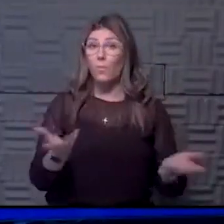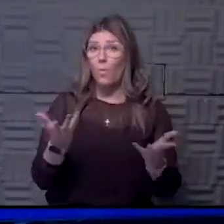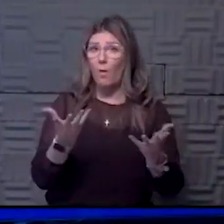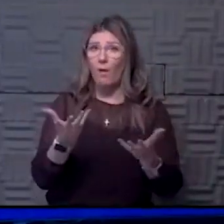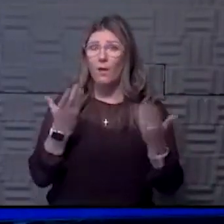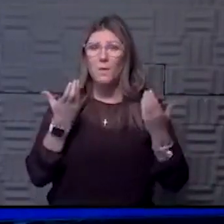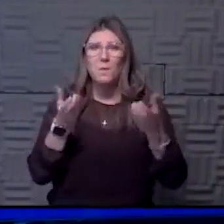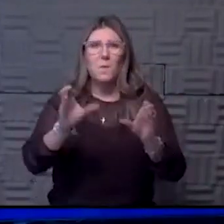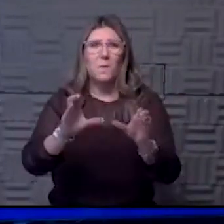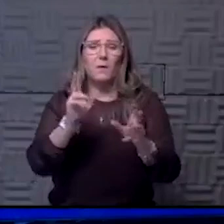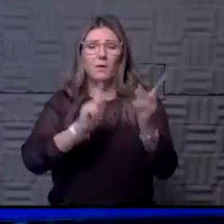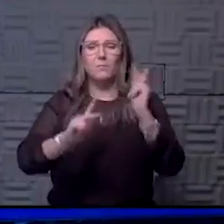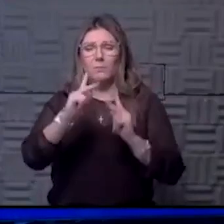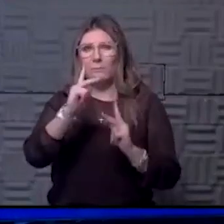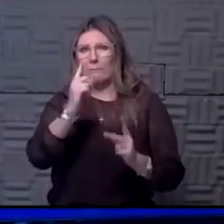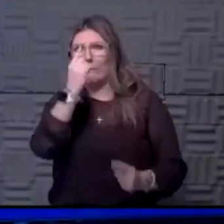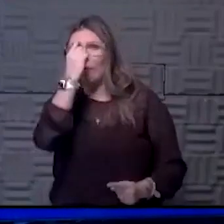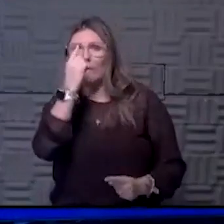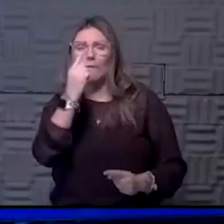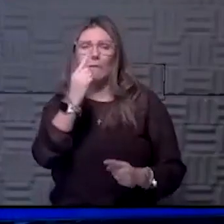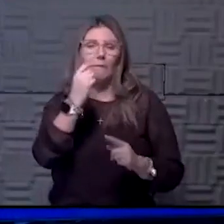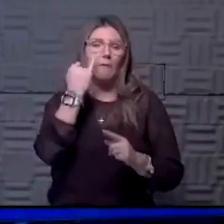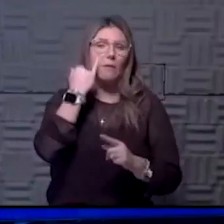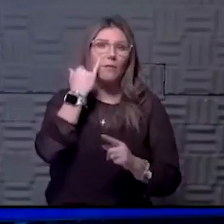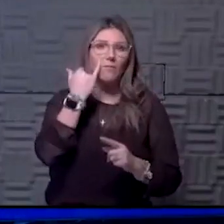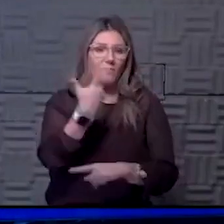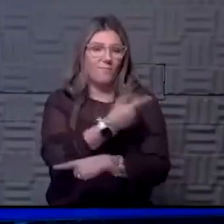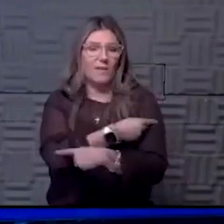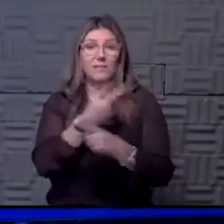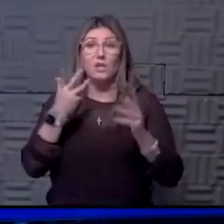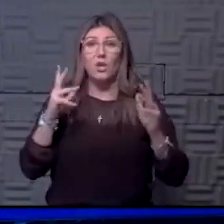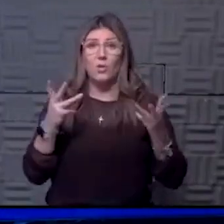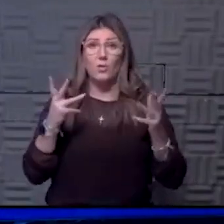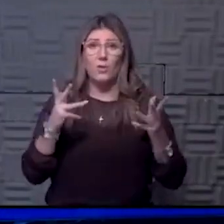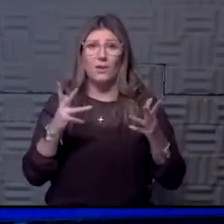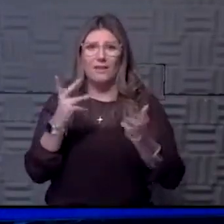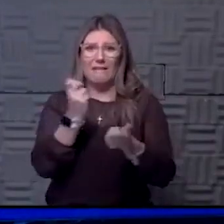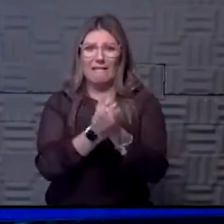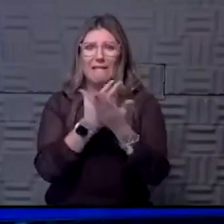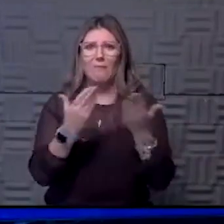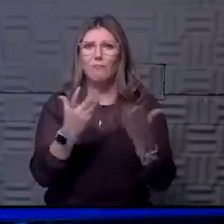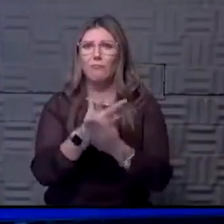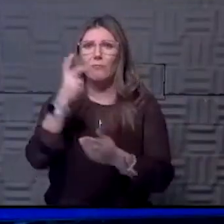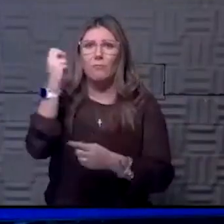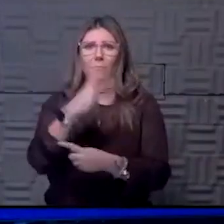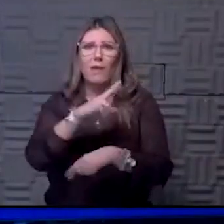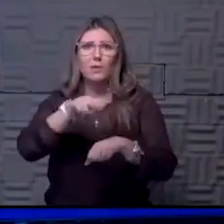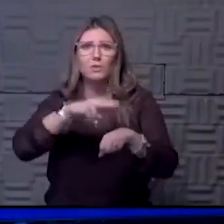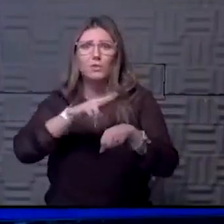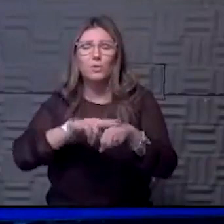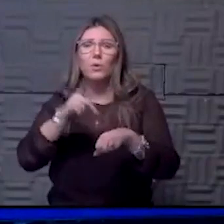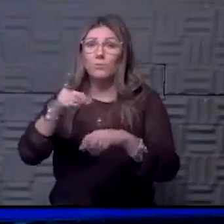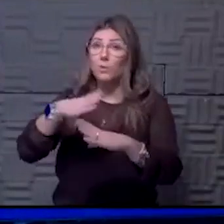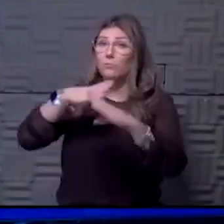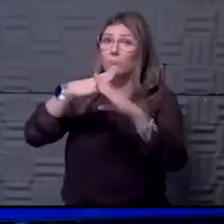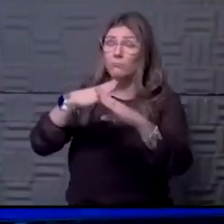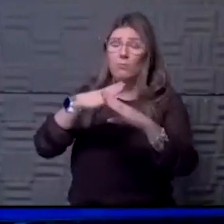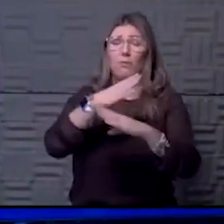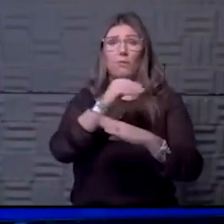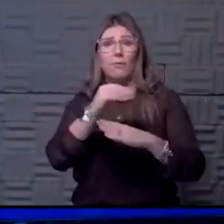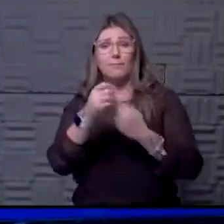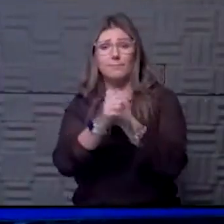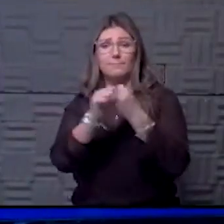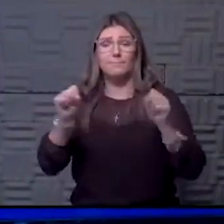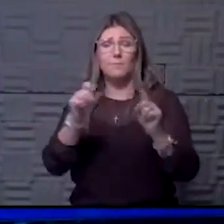to think that just because they've been vaccinated, everything gets back to normal. I think you're protected, or you got a lot more safety from